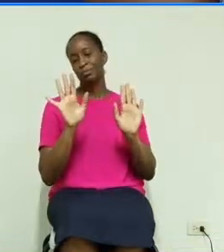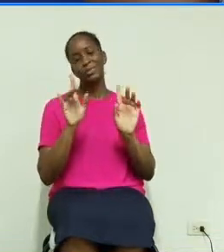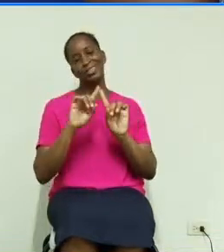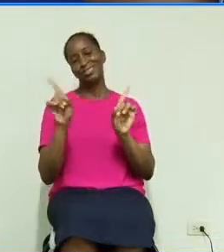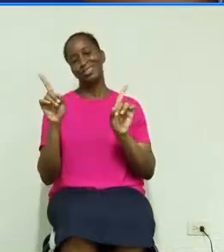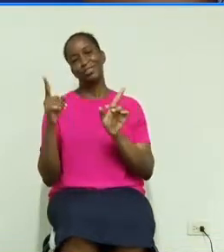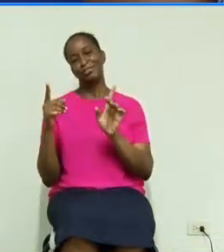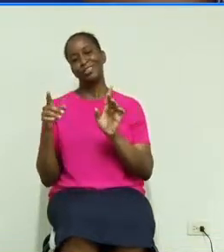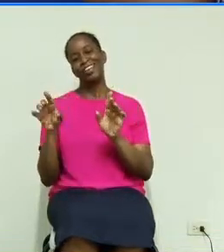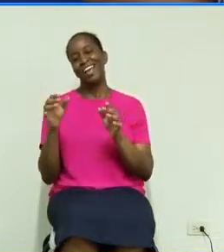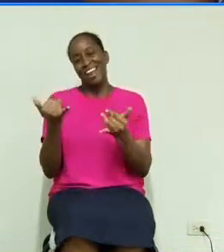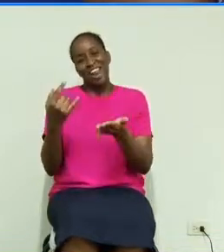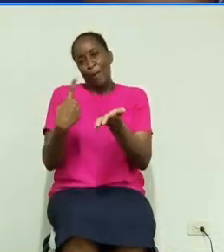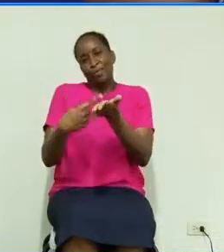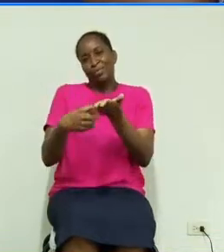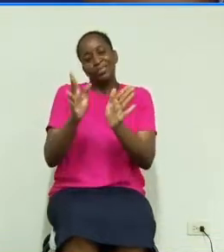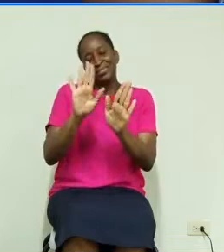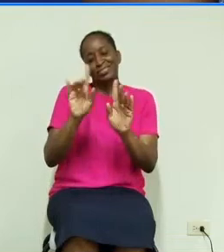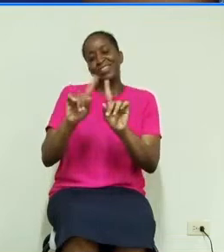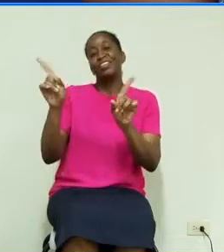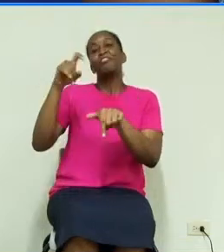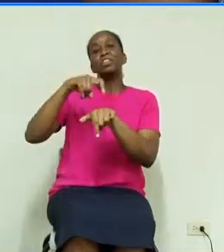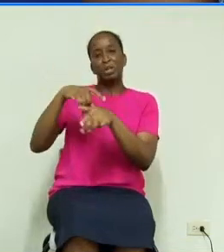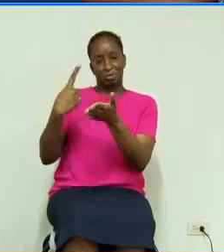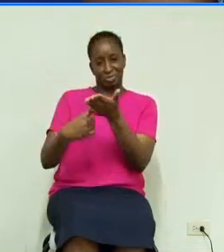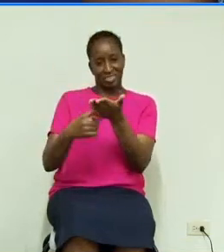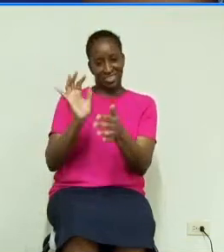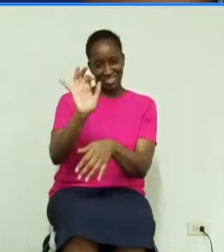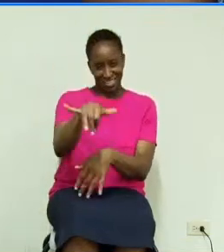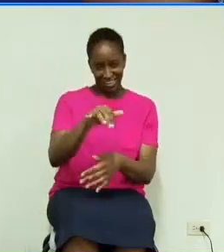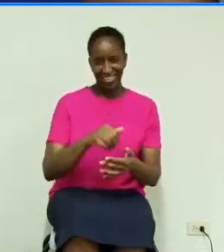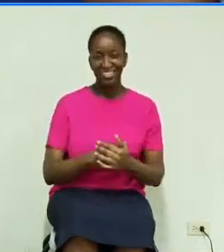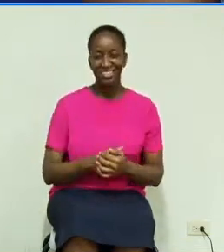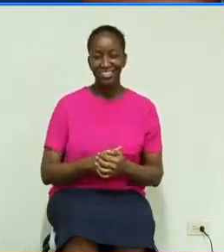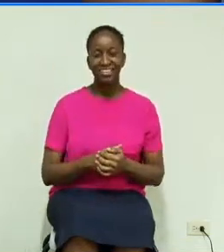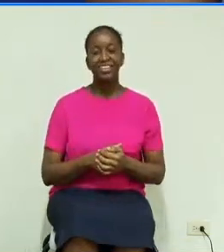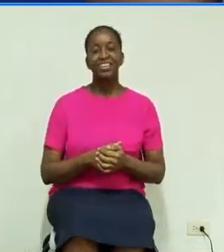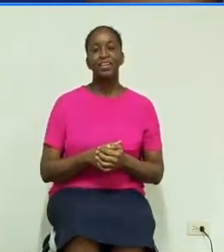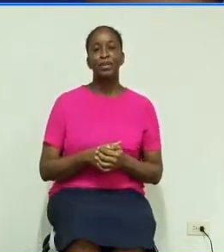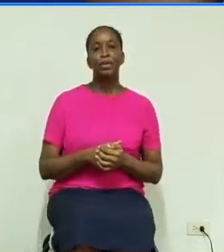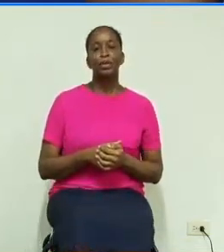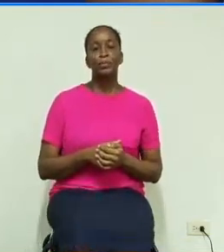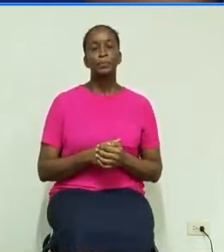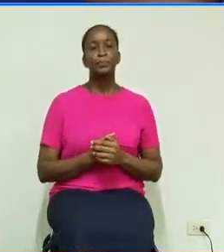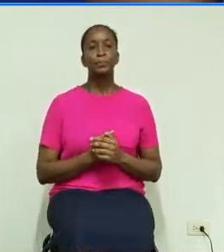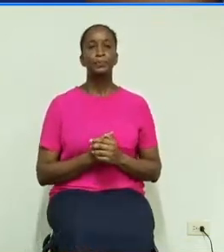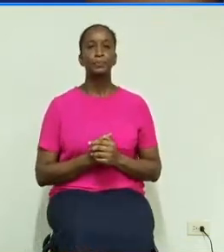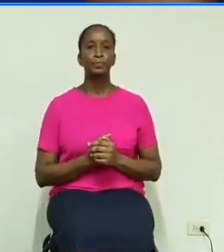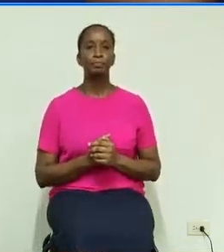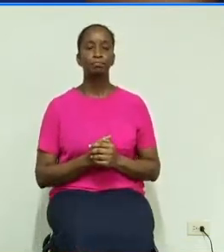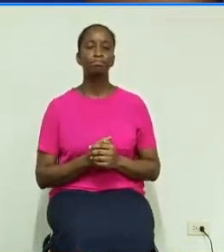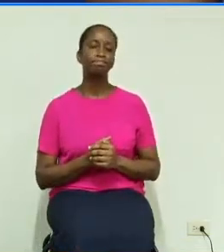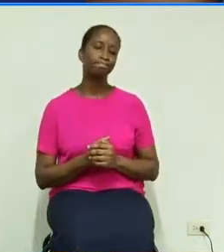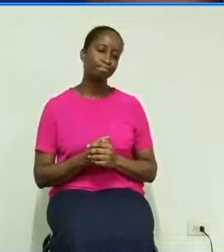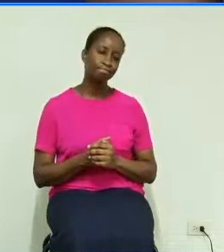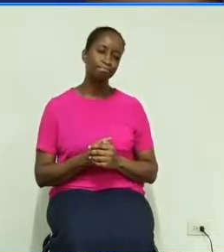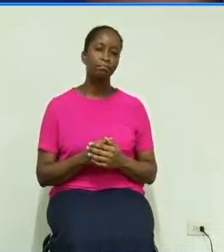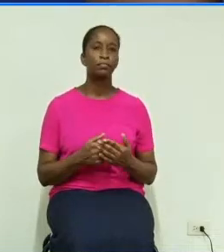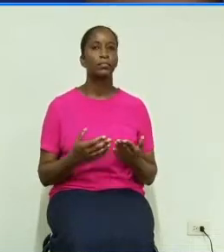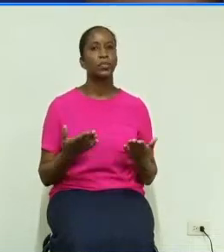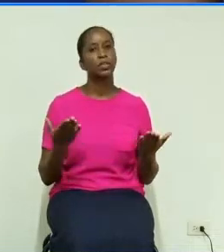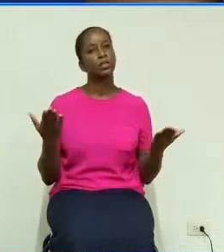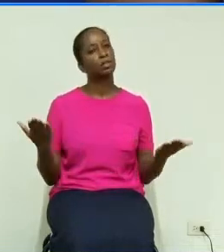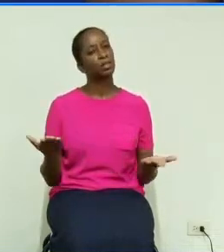the need. I honestly cannot see any not in our country. I don't see